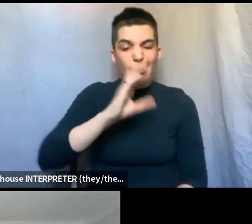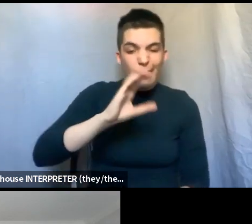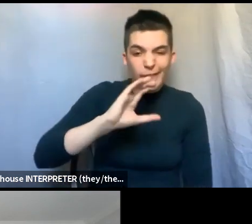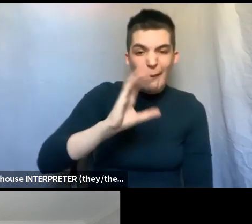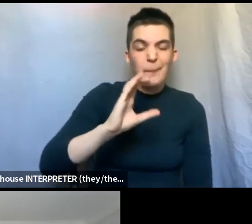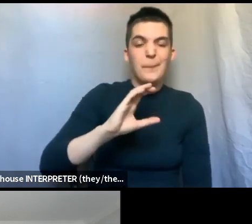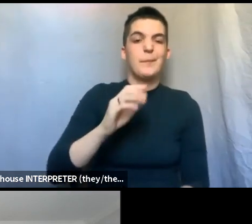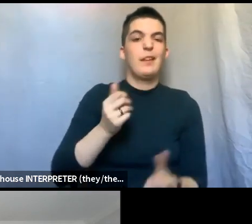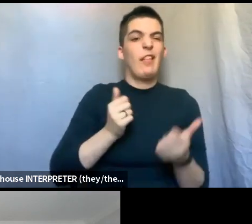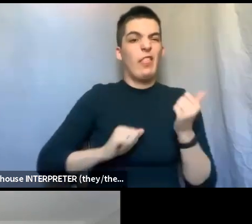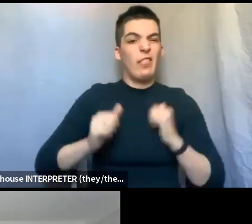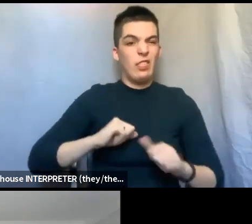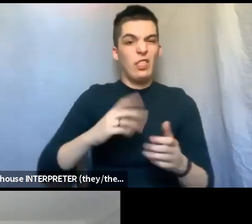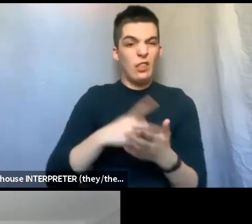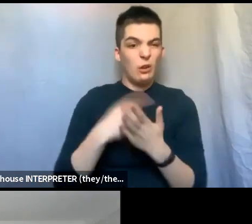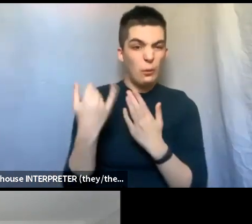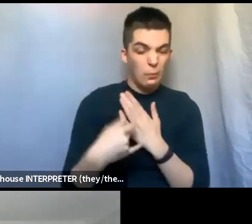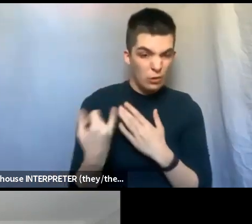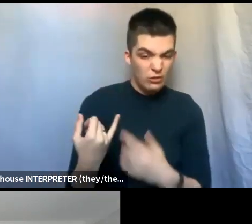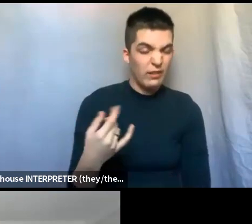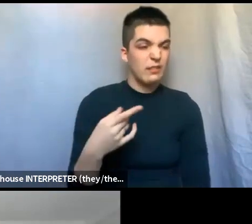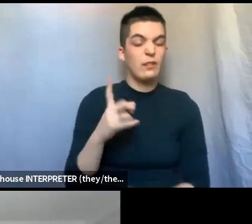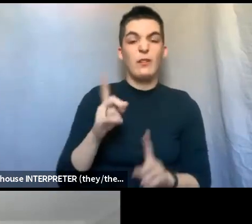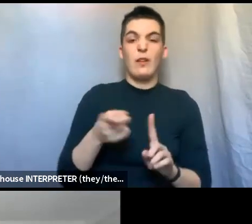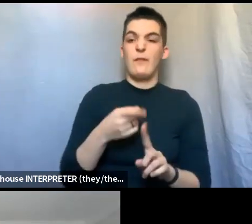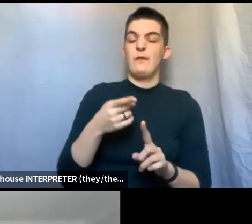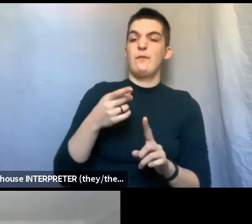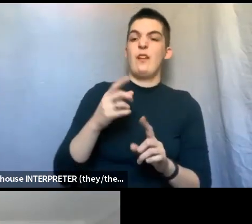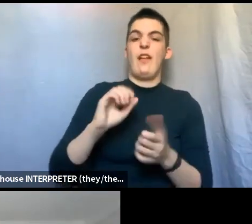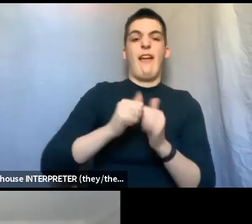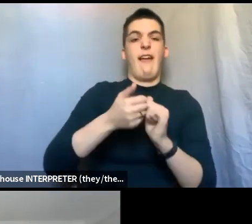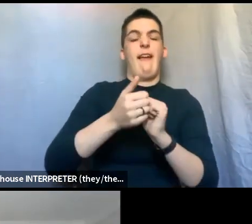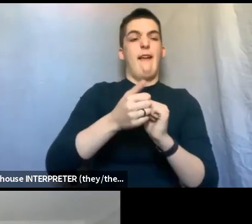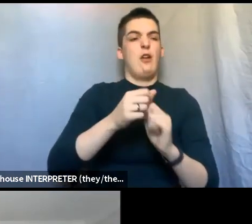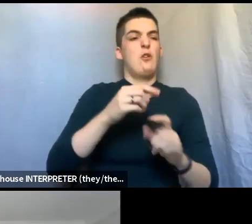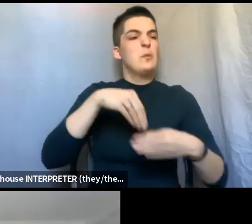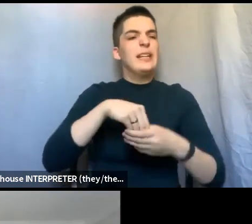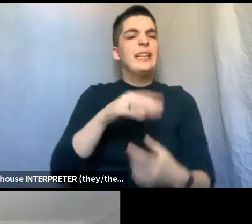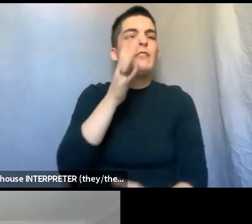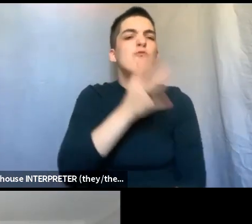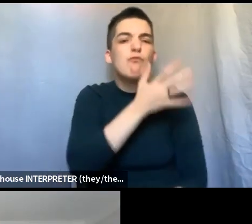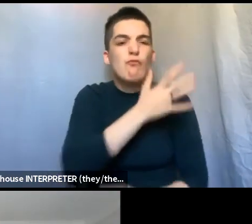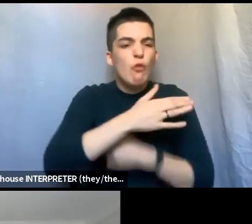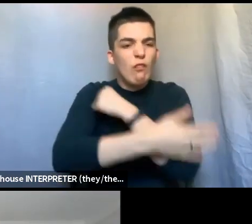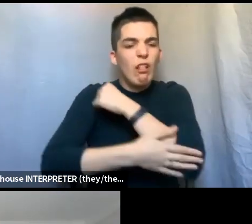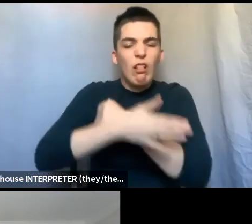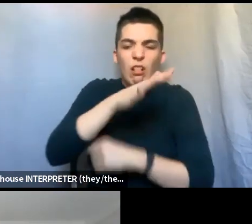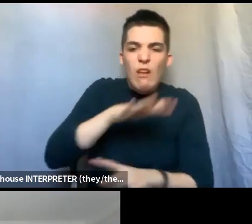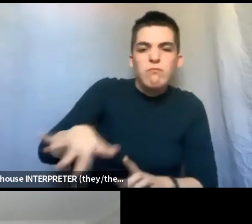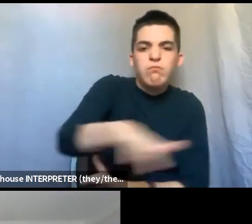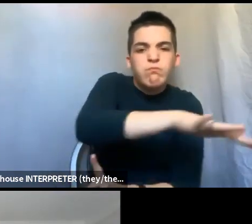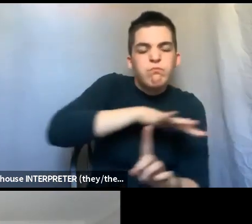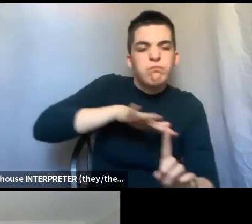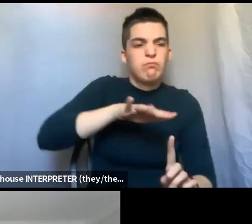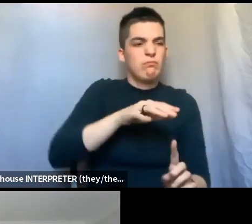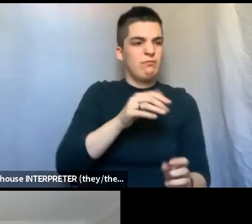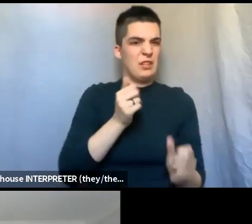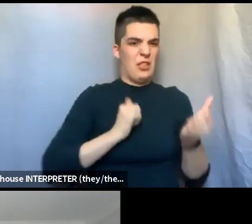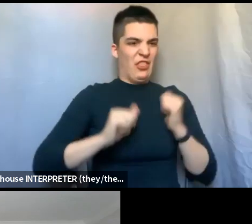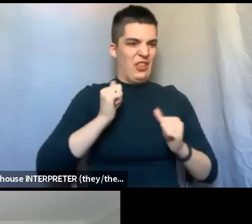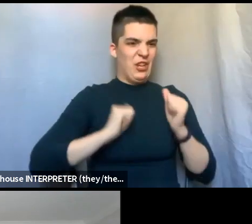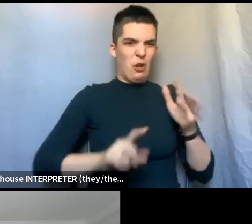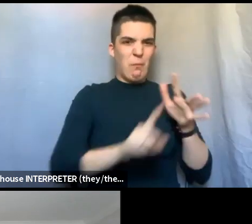completely reconceived in this country, mostly in rural areas in the 1930s, not exactly a prosperous time